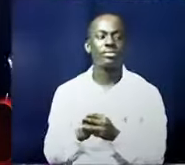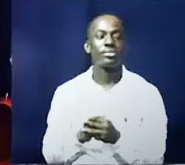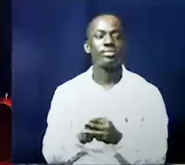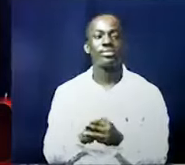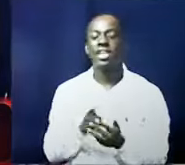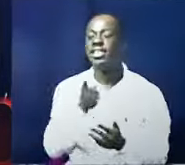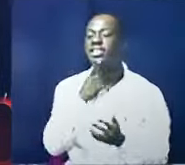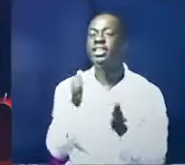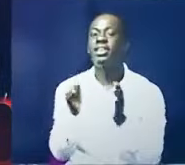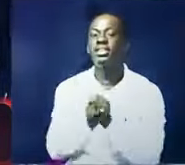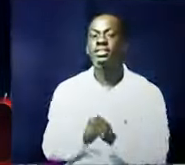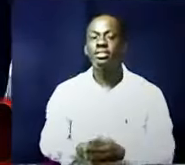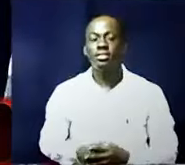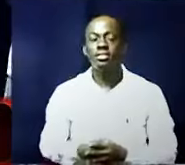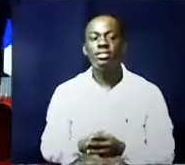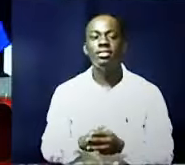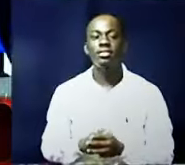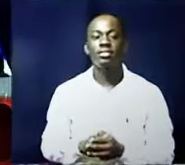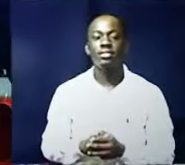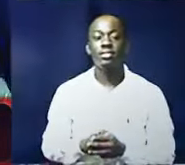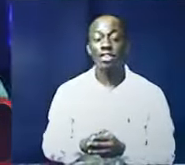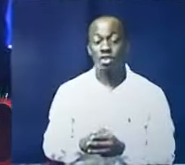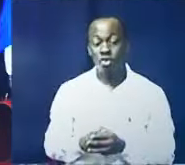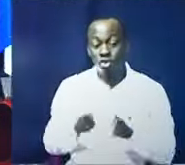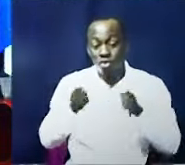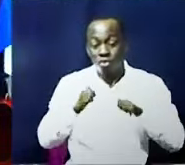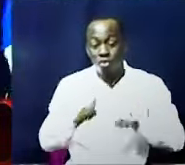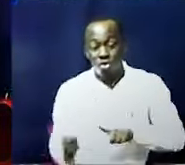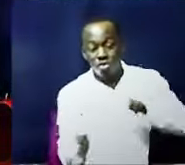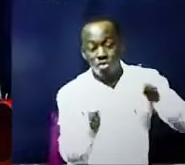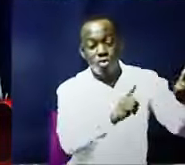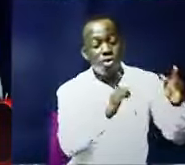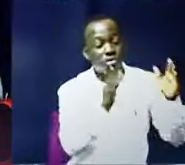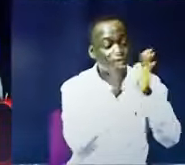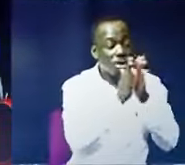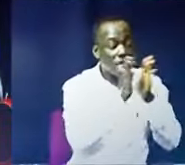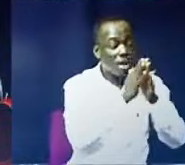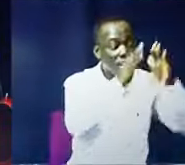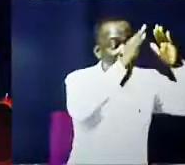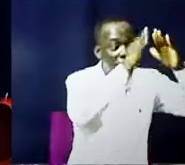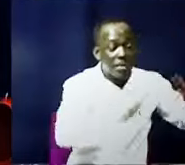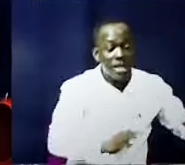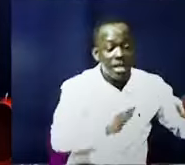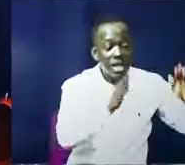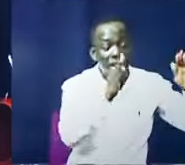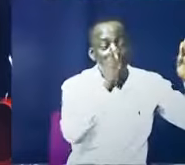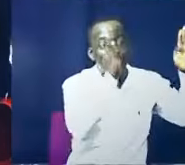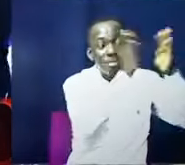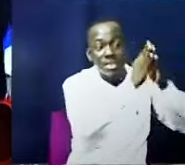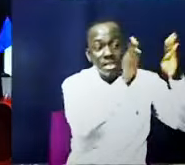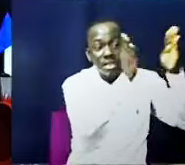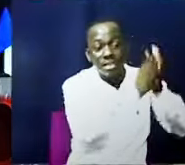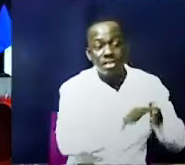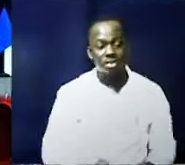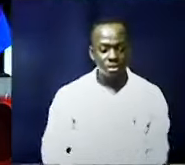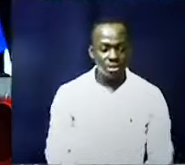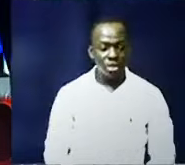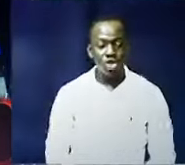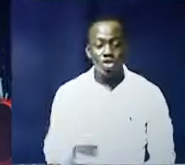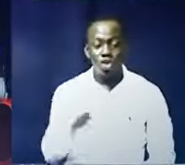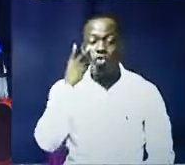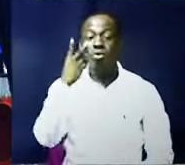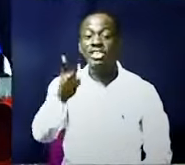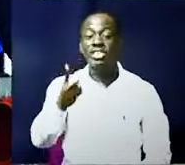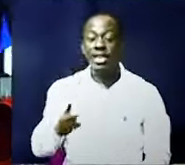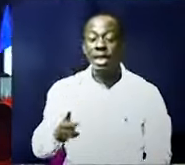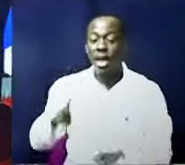said that when they went for prayer meetings, these young guys, someone will hold the waist, others